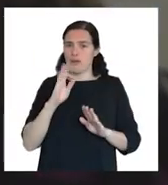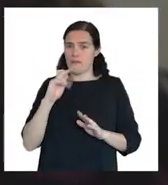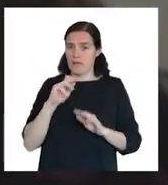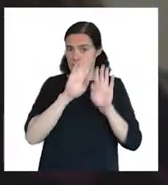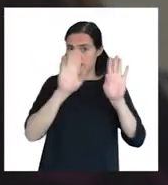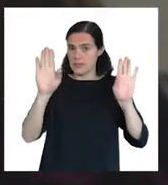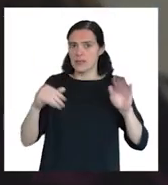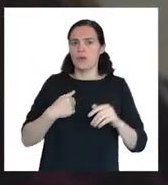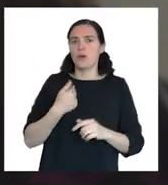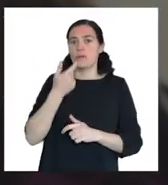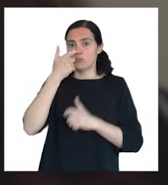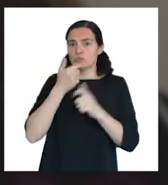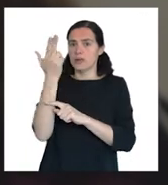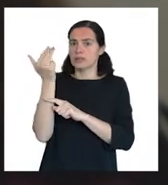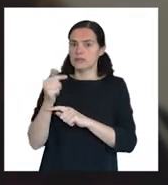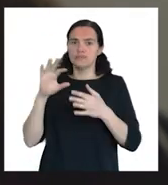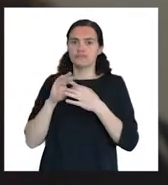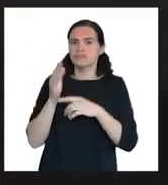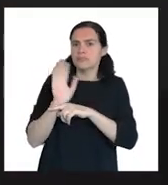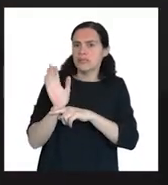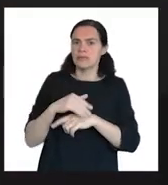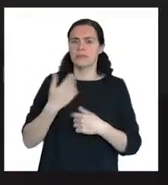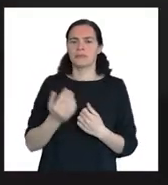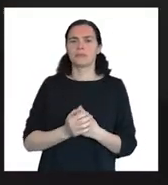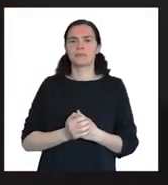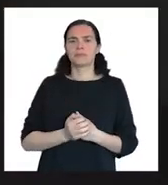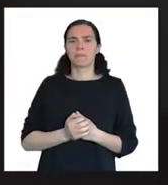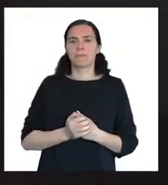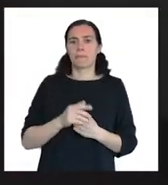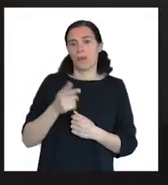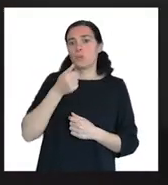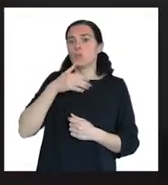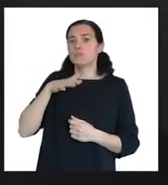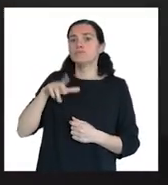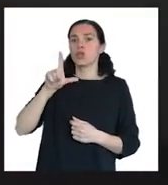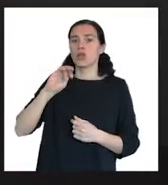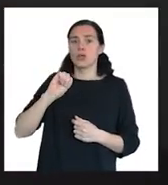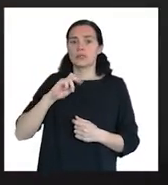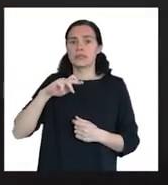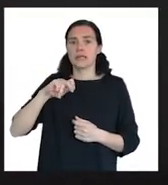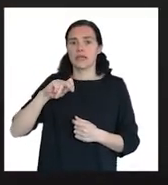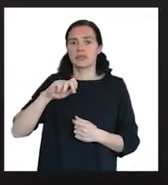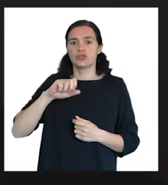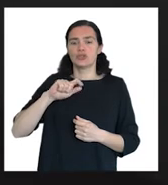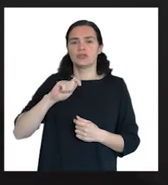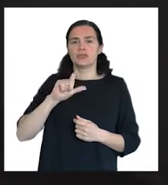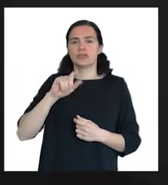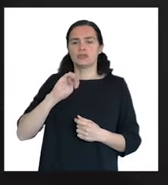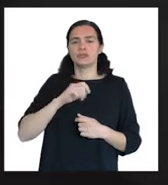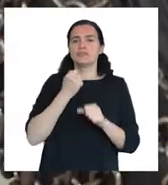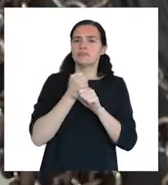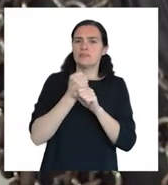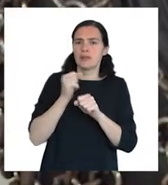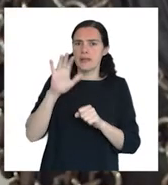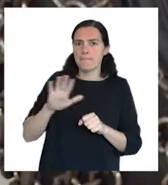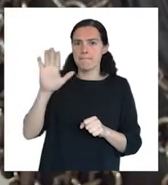Arthur Jafa, an artist, a cinematographer from Los Angeles, who work in the middle